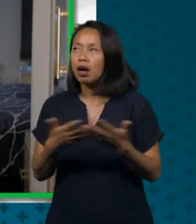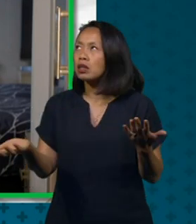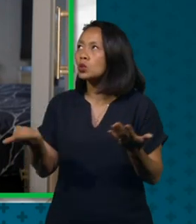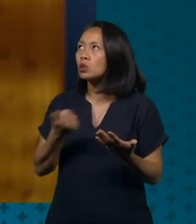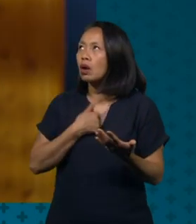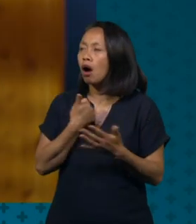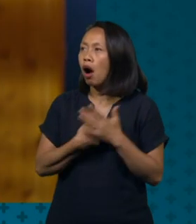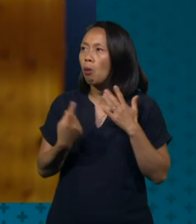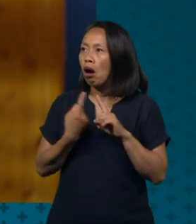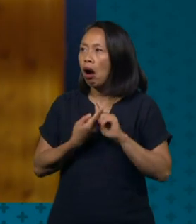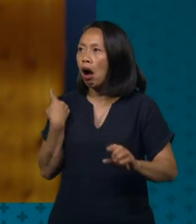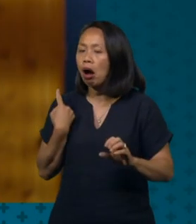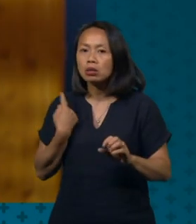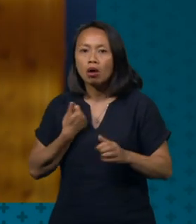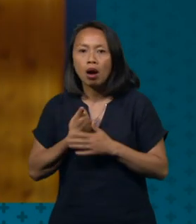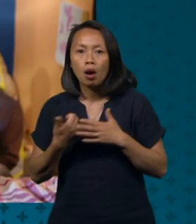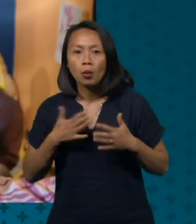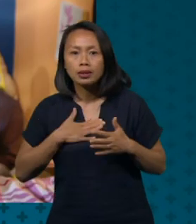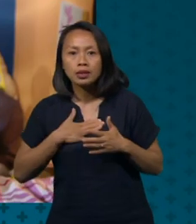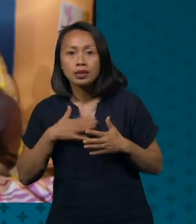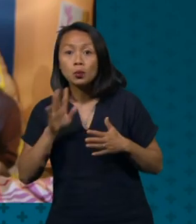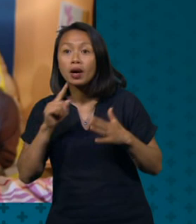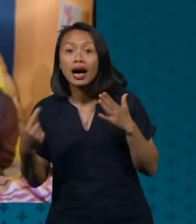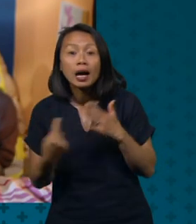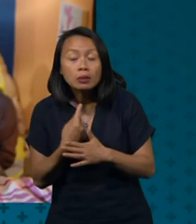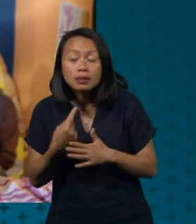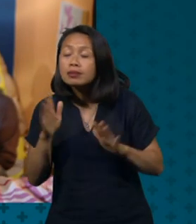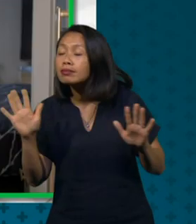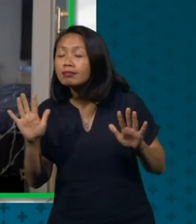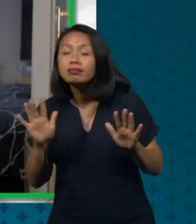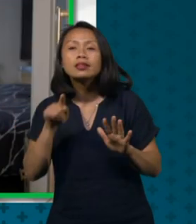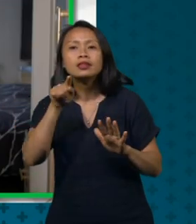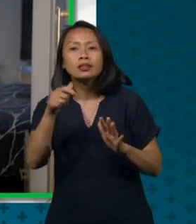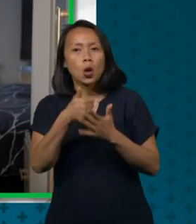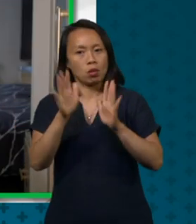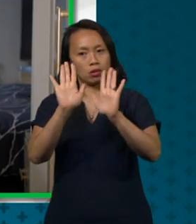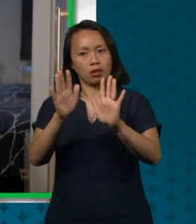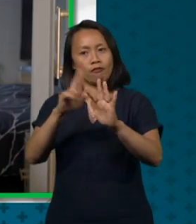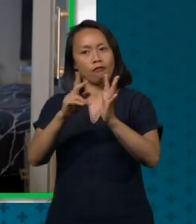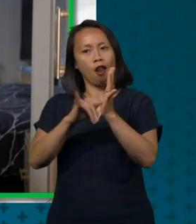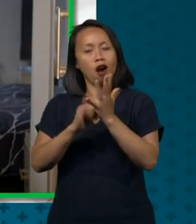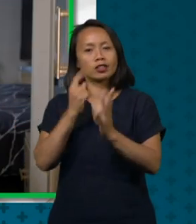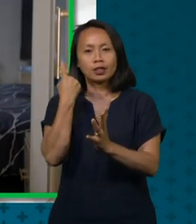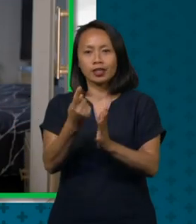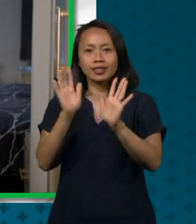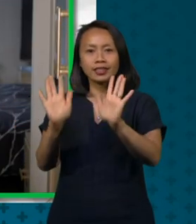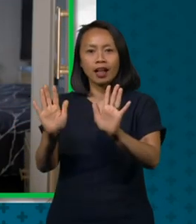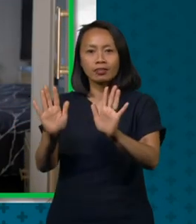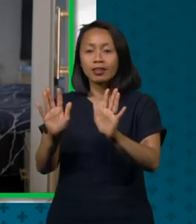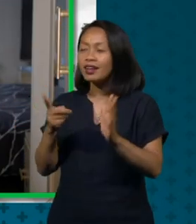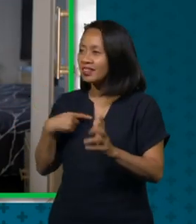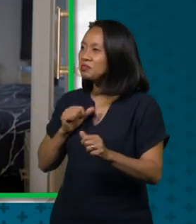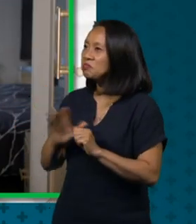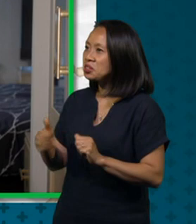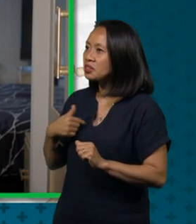being Floss. It's what I'm best at. So, this is me signing off. I'm Tracy Beaker, and you are